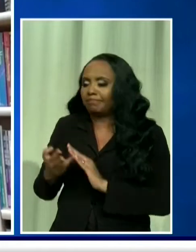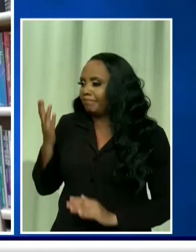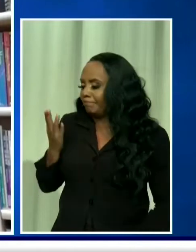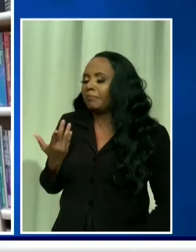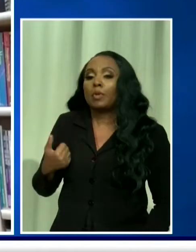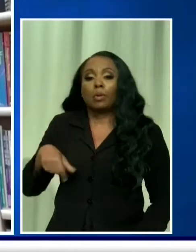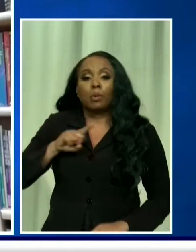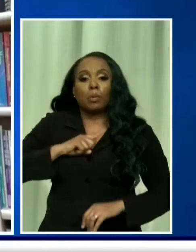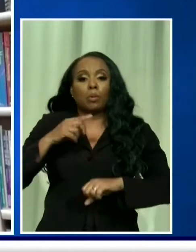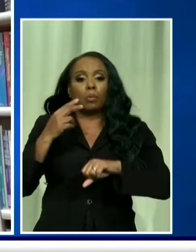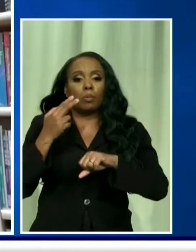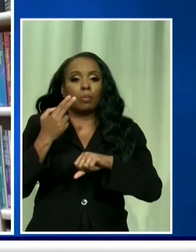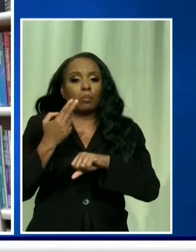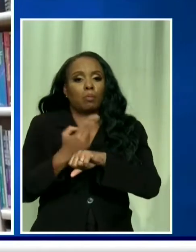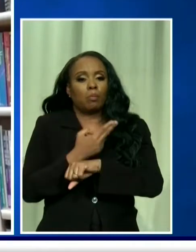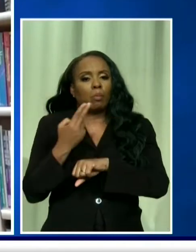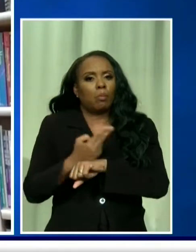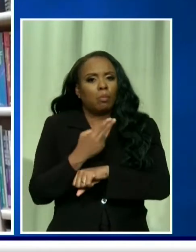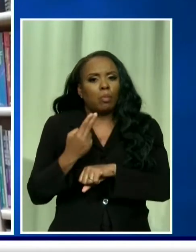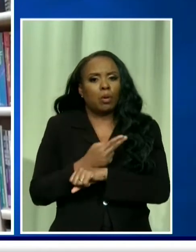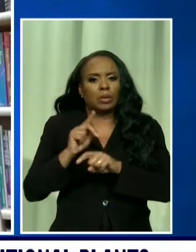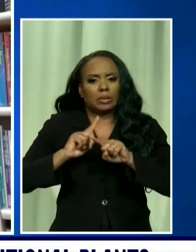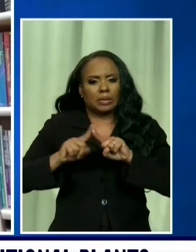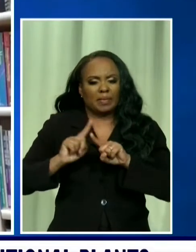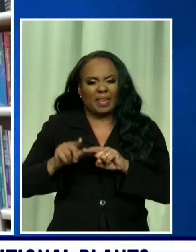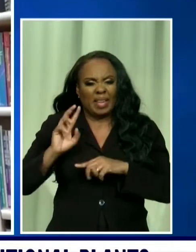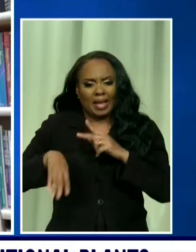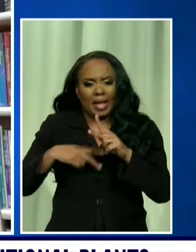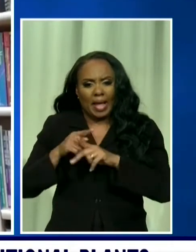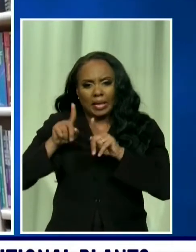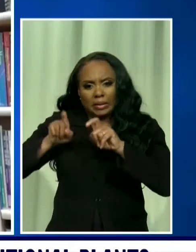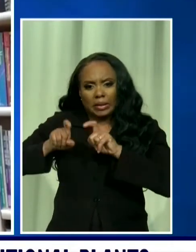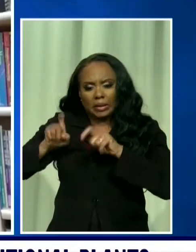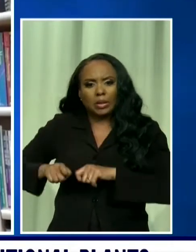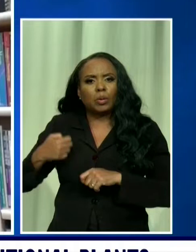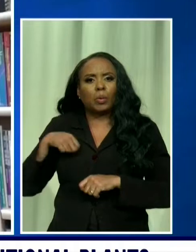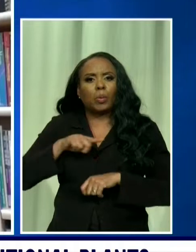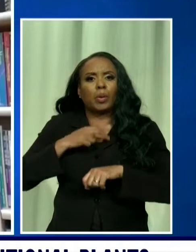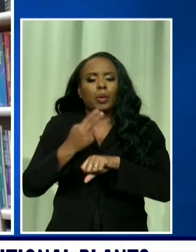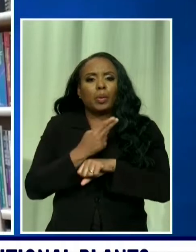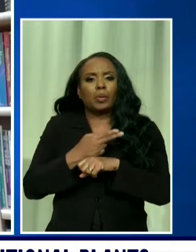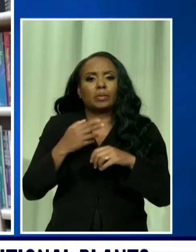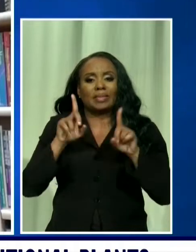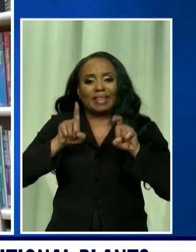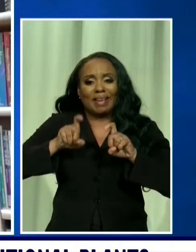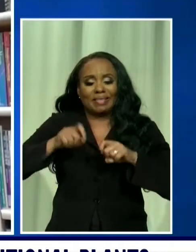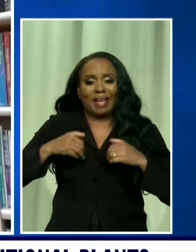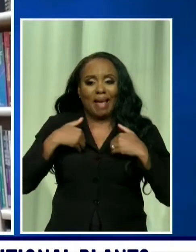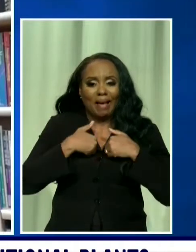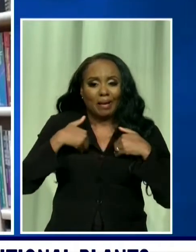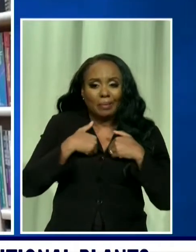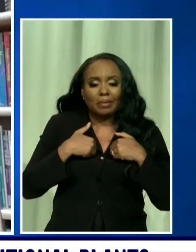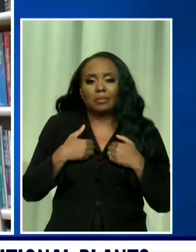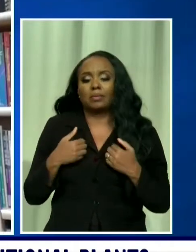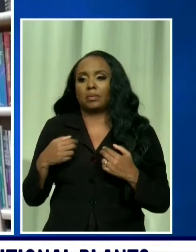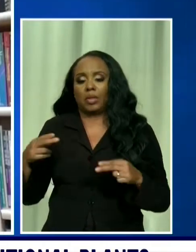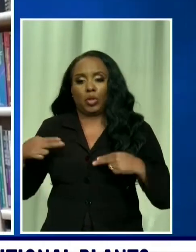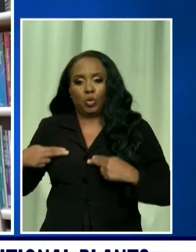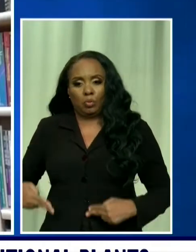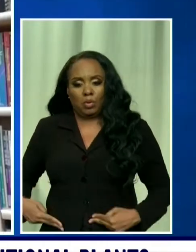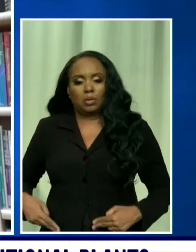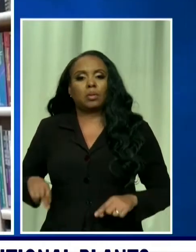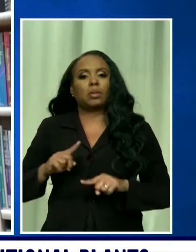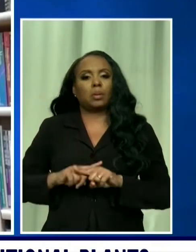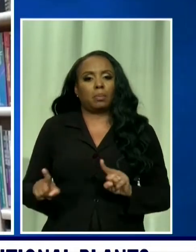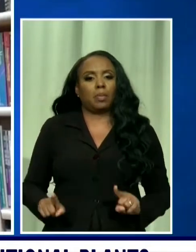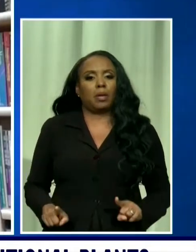subjects, excluding plants, of course, but animals, humans. It is a requirement for us to go through the ethical